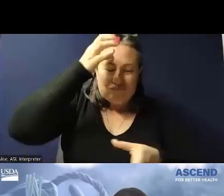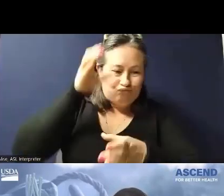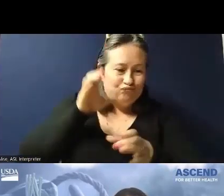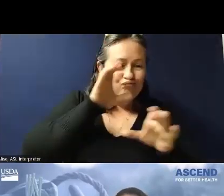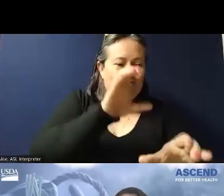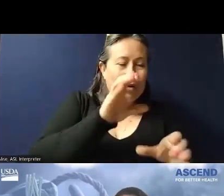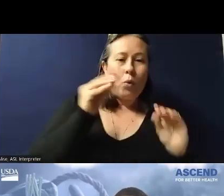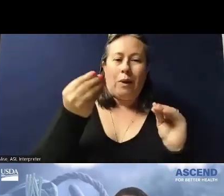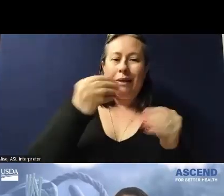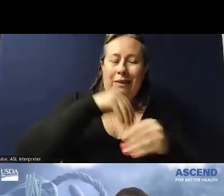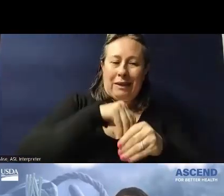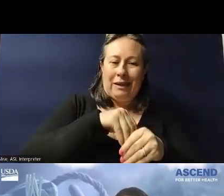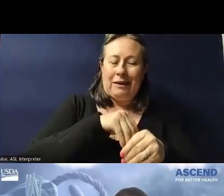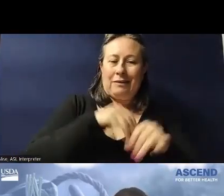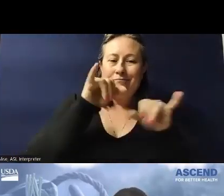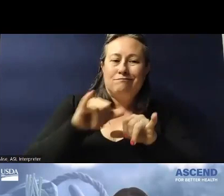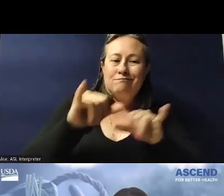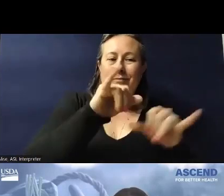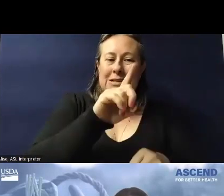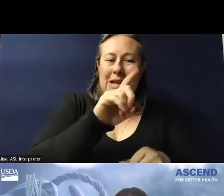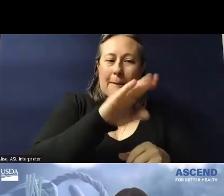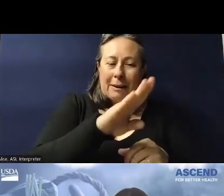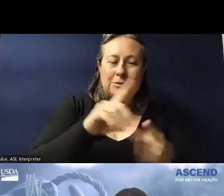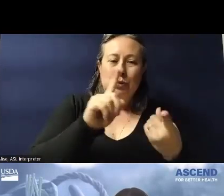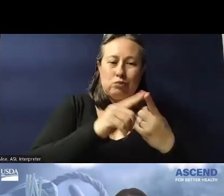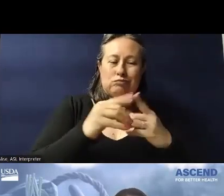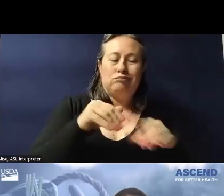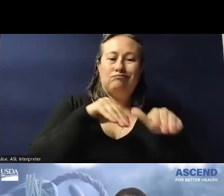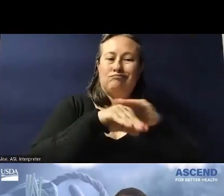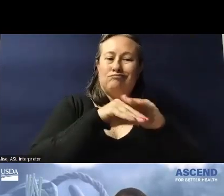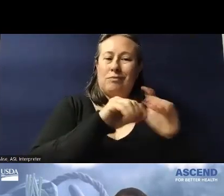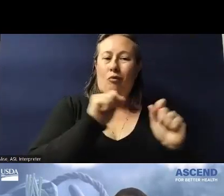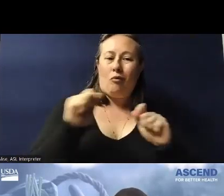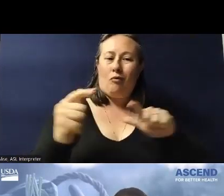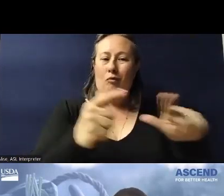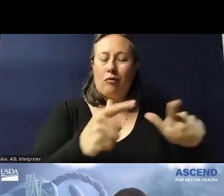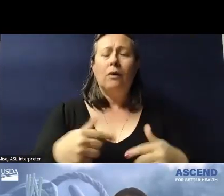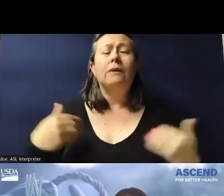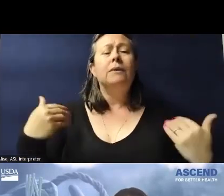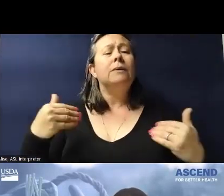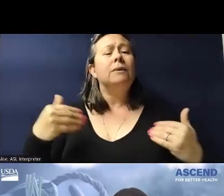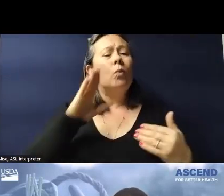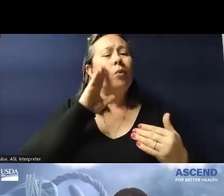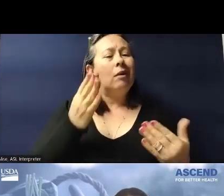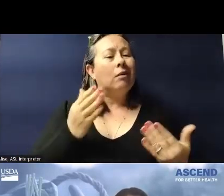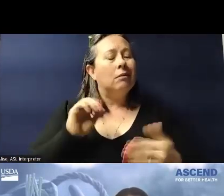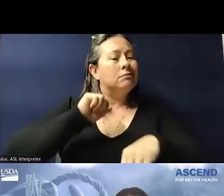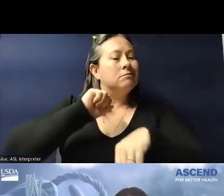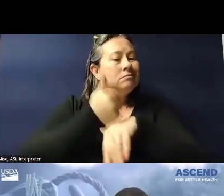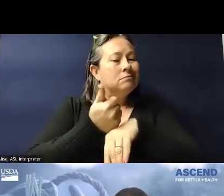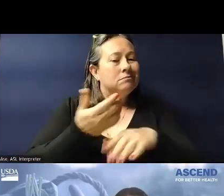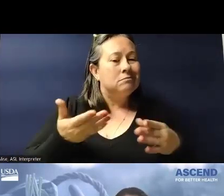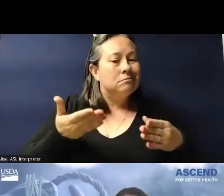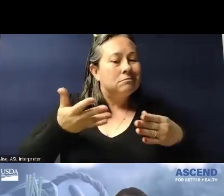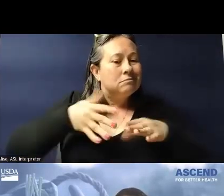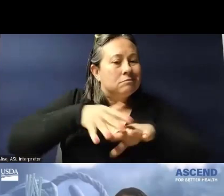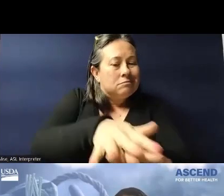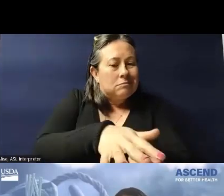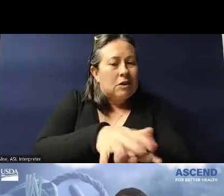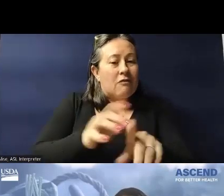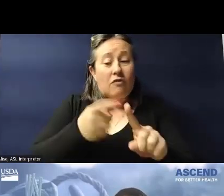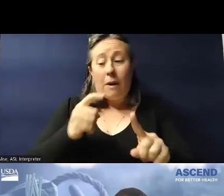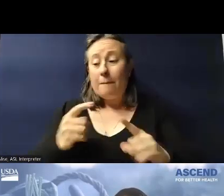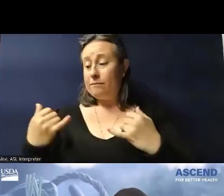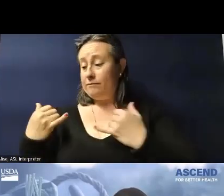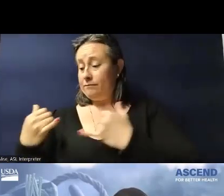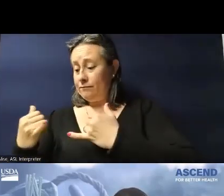database. Standardization is key to this approach. We are integrating standardized approaches from existing and traditional